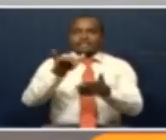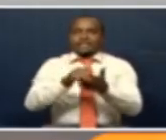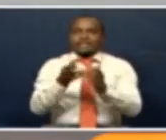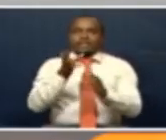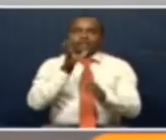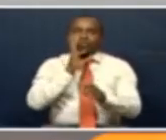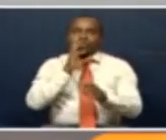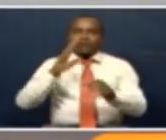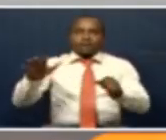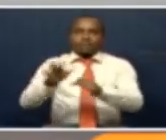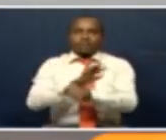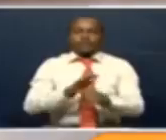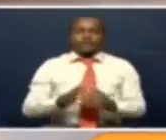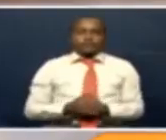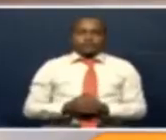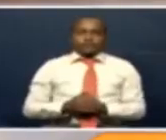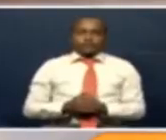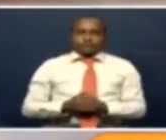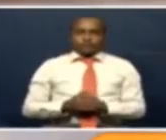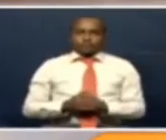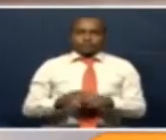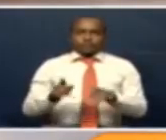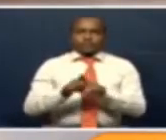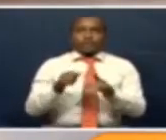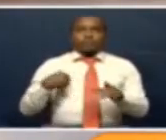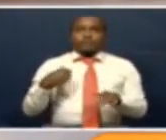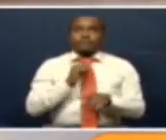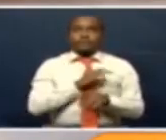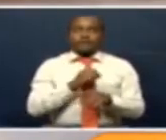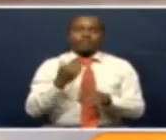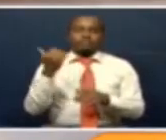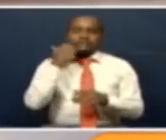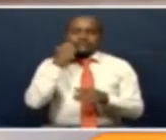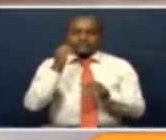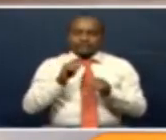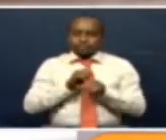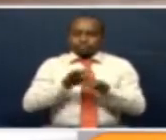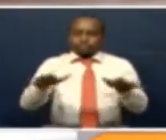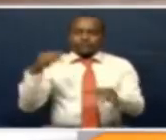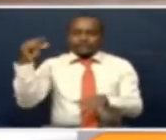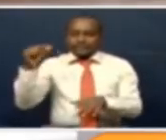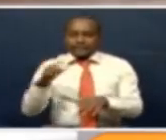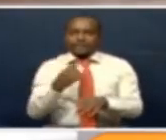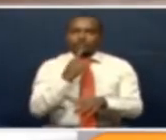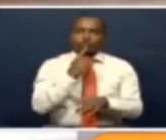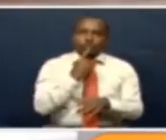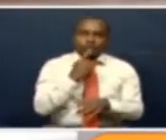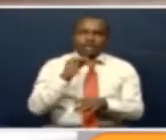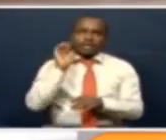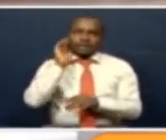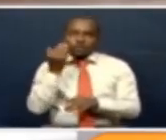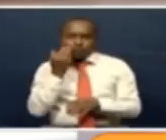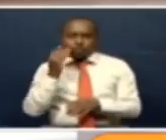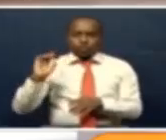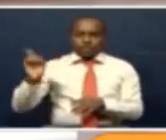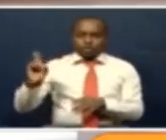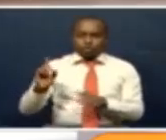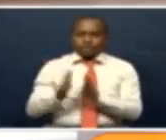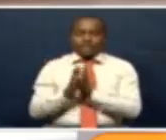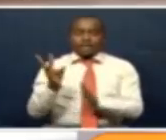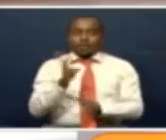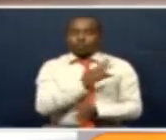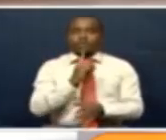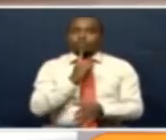submerged. Well, there are also fears of disease outbreaks in Garissa, Turkana, Isiolo, Nairobi and West